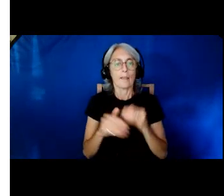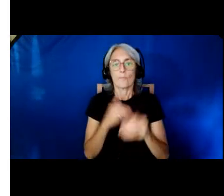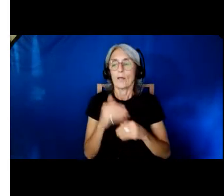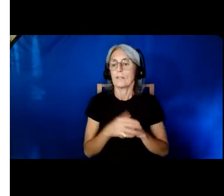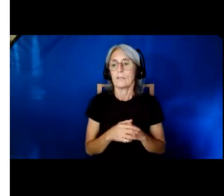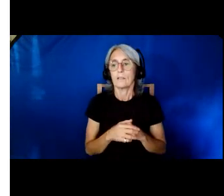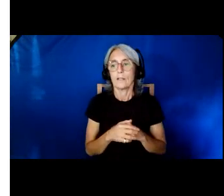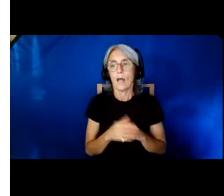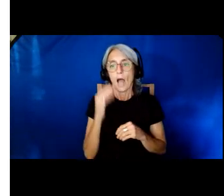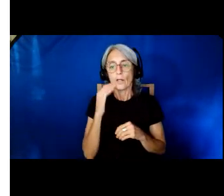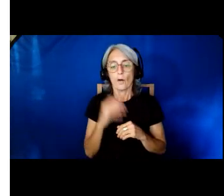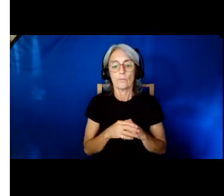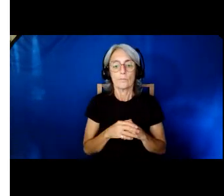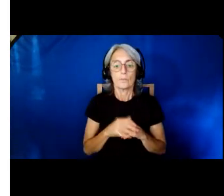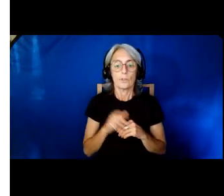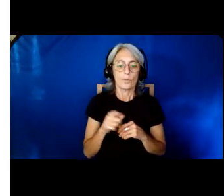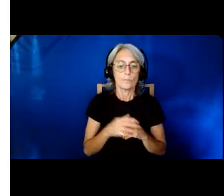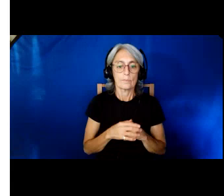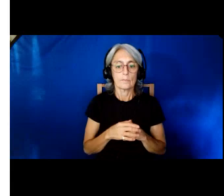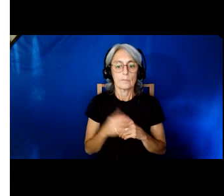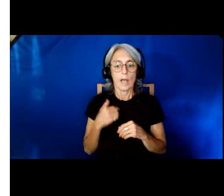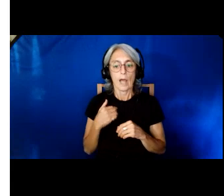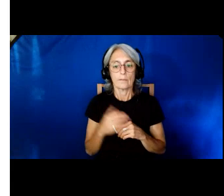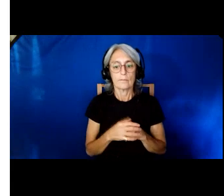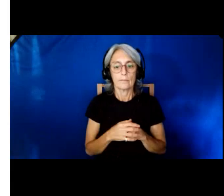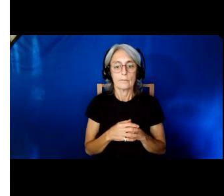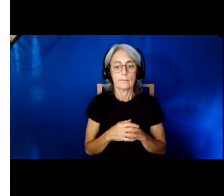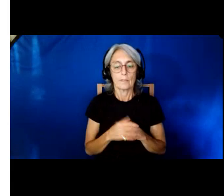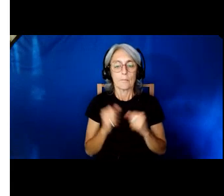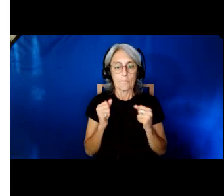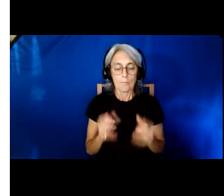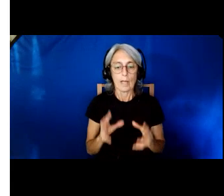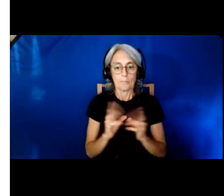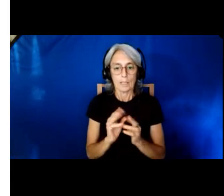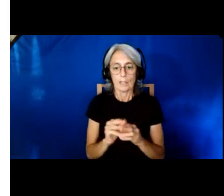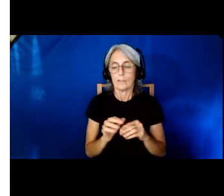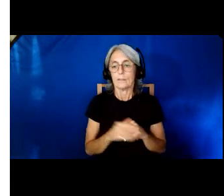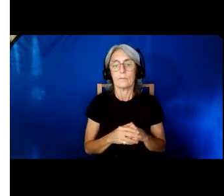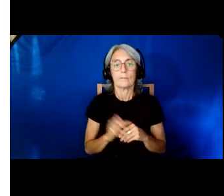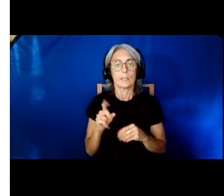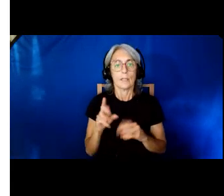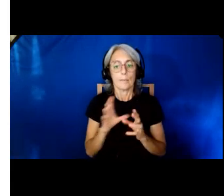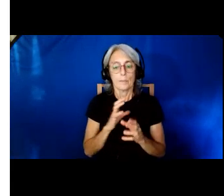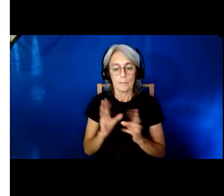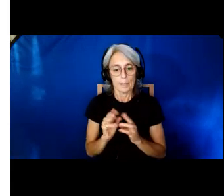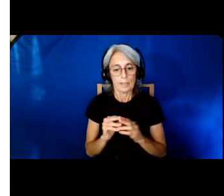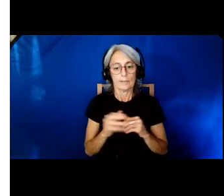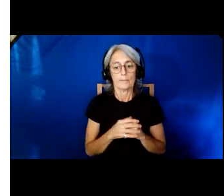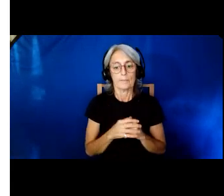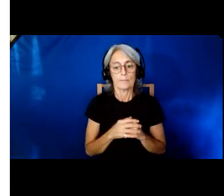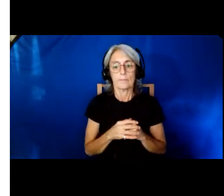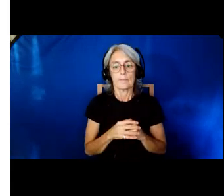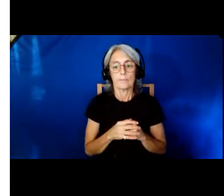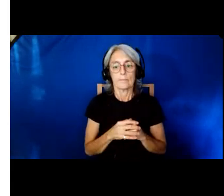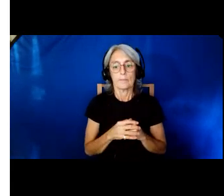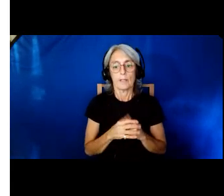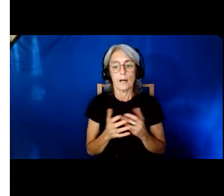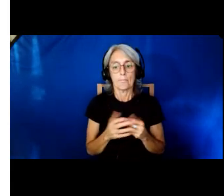had countless number of meetings, subcommittee meetings, and